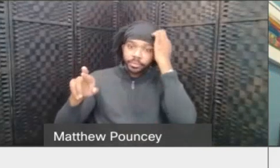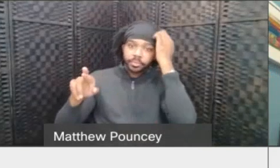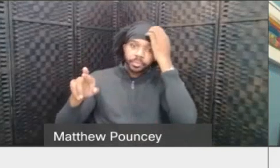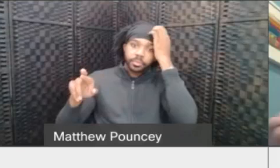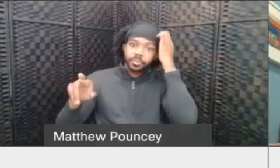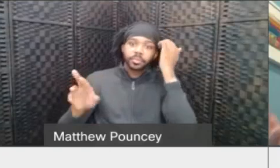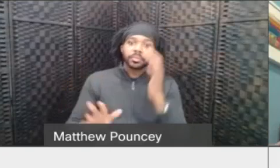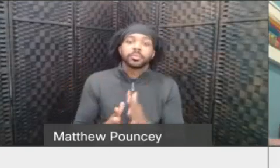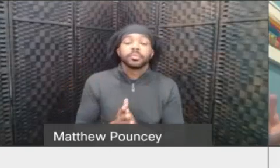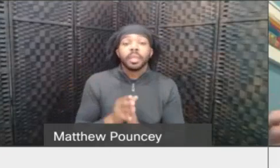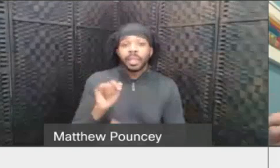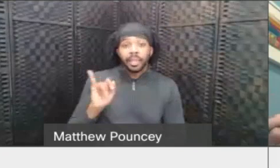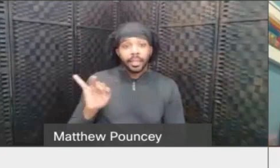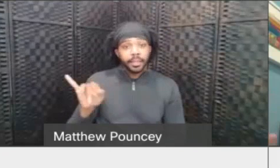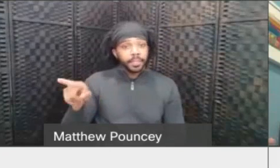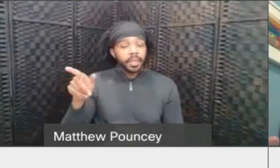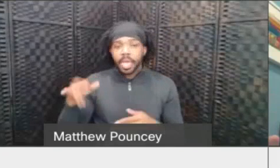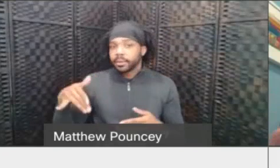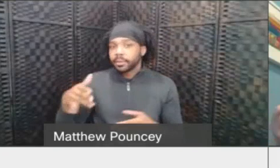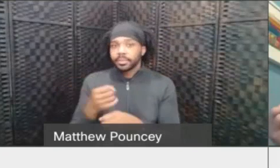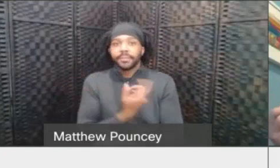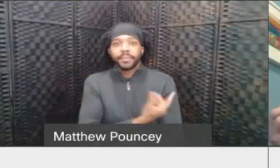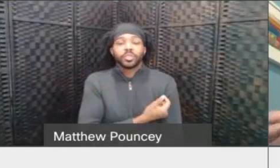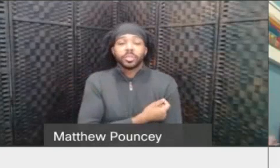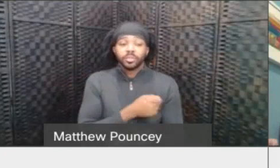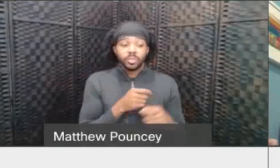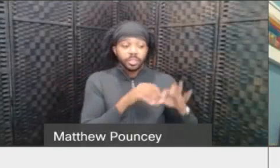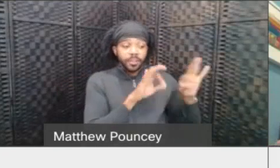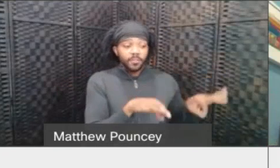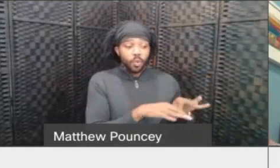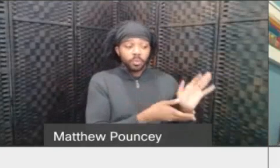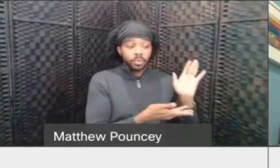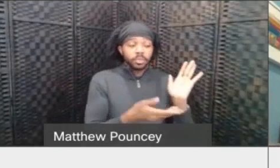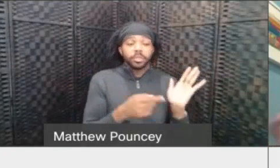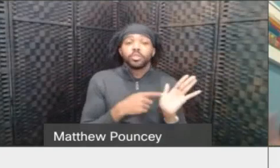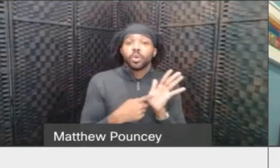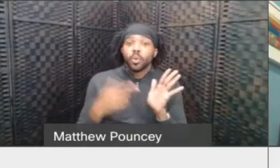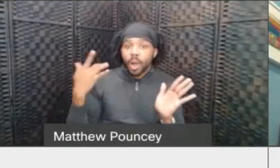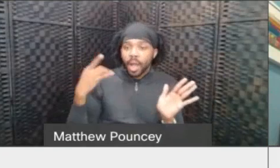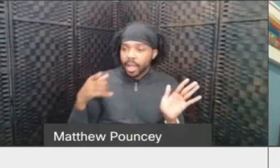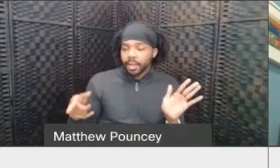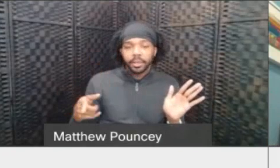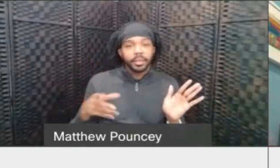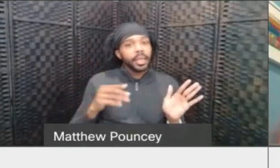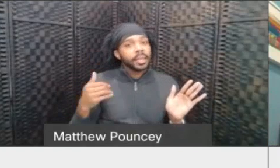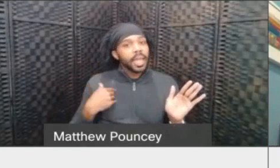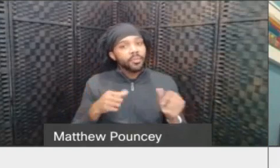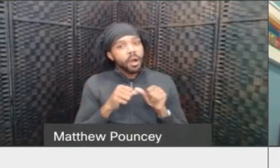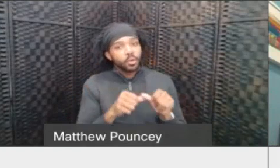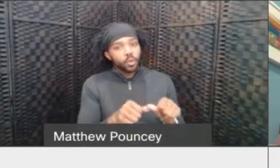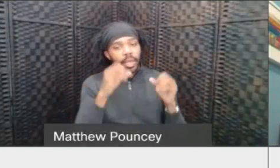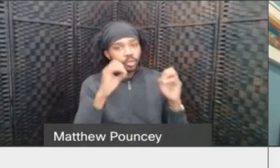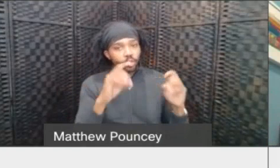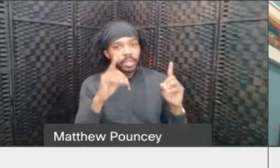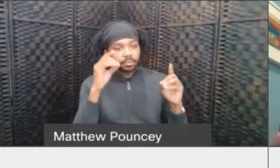vaccinated, the form that indicates why they've not been vaccinated and what ongoing education, which should be updated regularly,